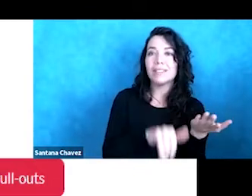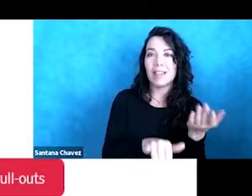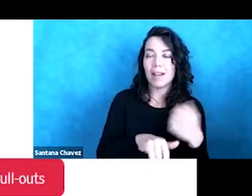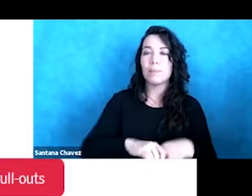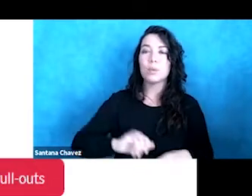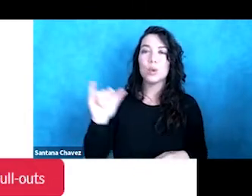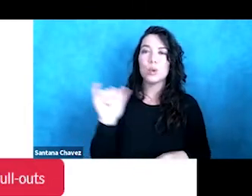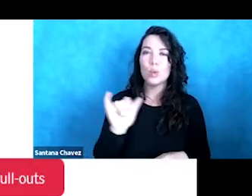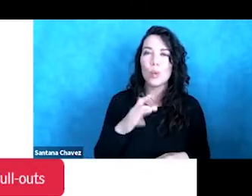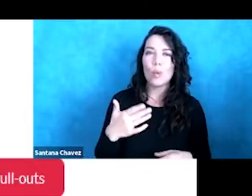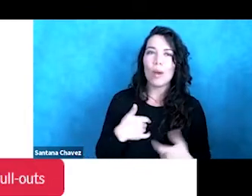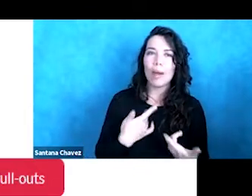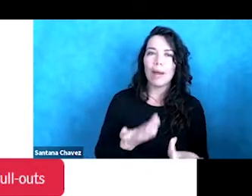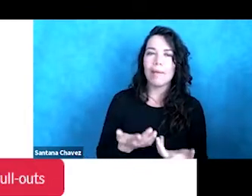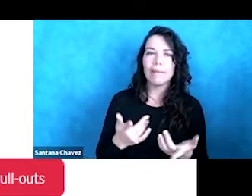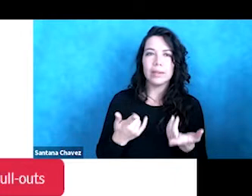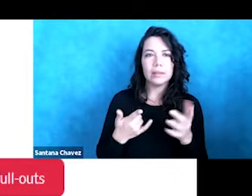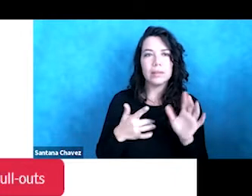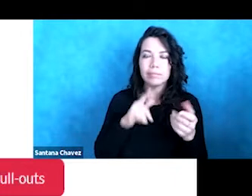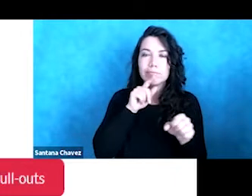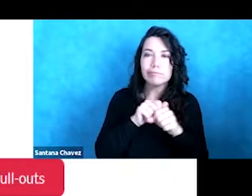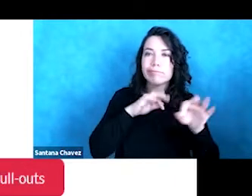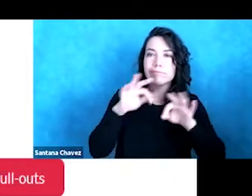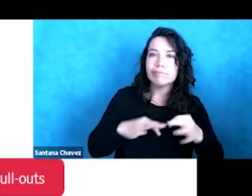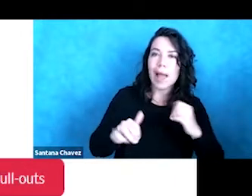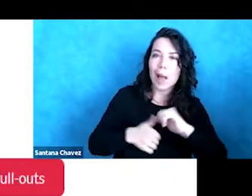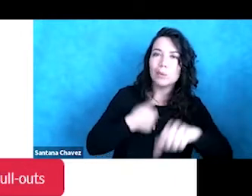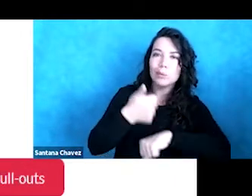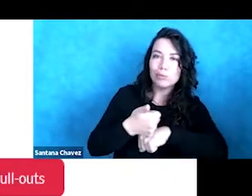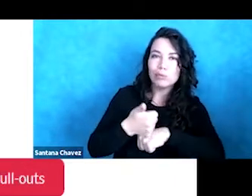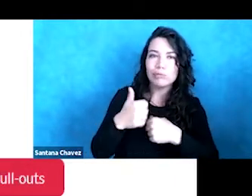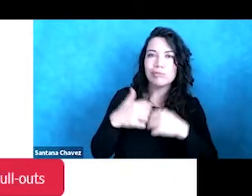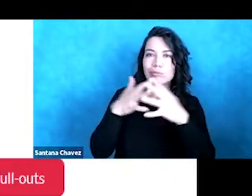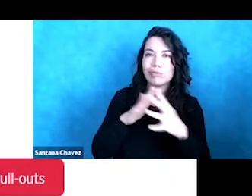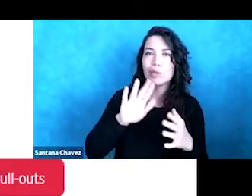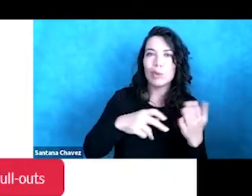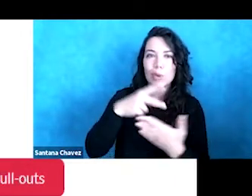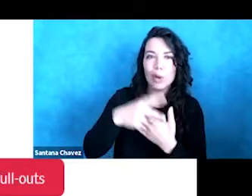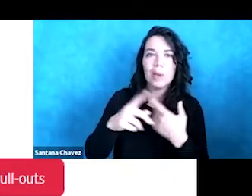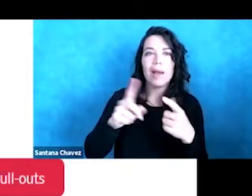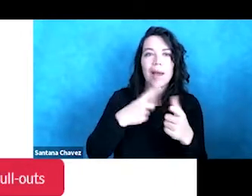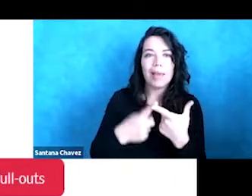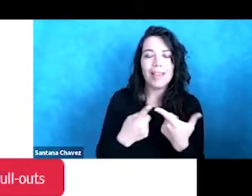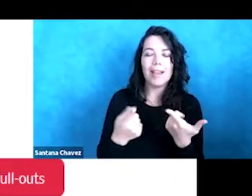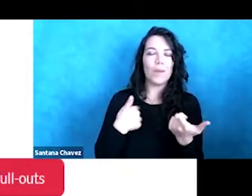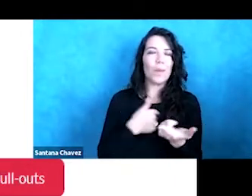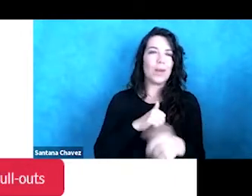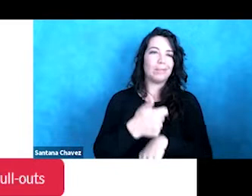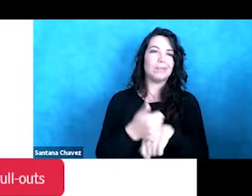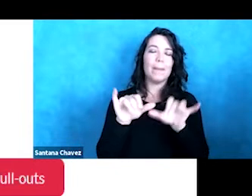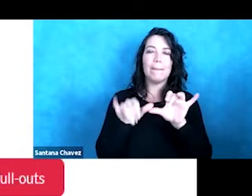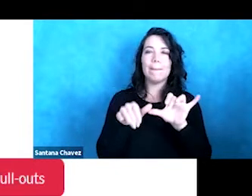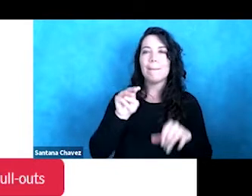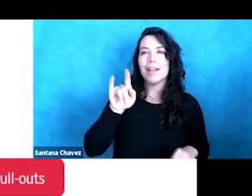illustrative interventions, and then a table for measurement indicators. And lastly, the toolkit